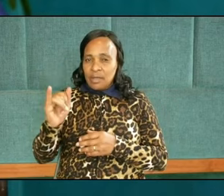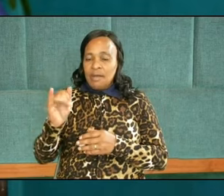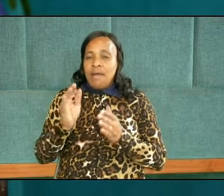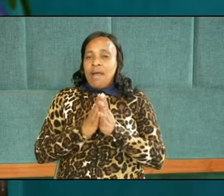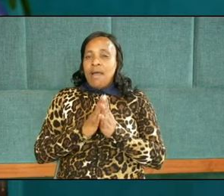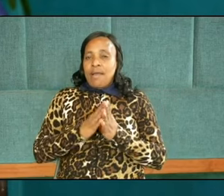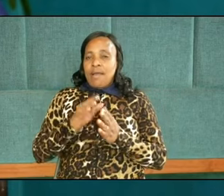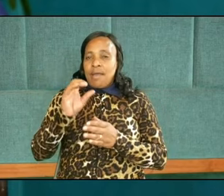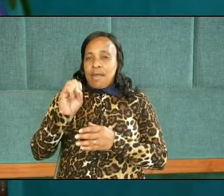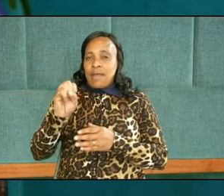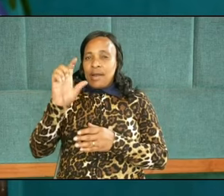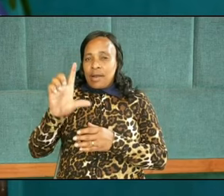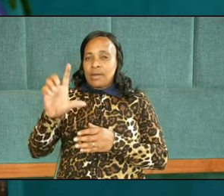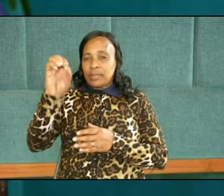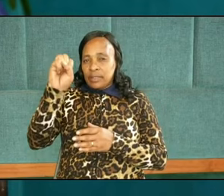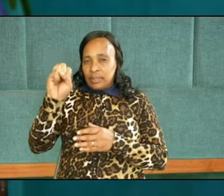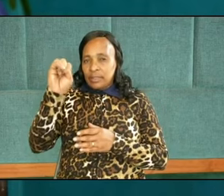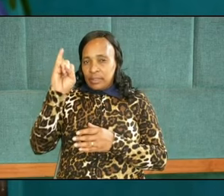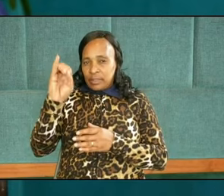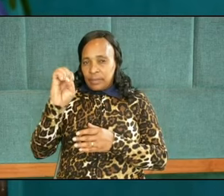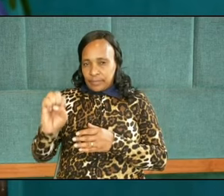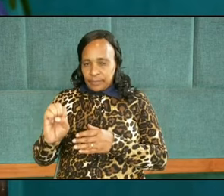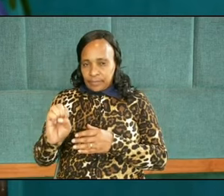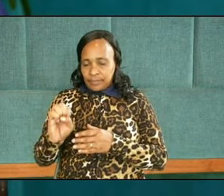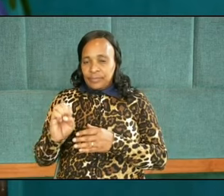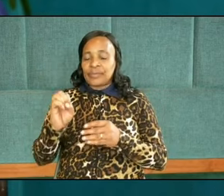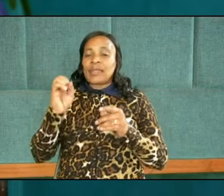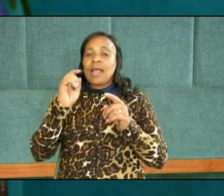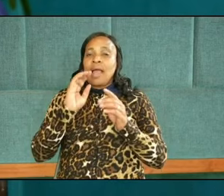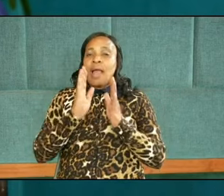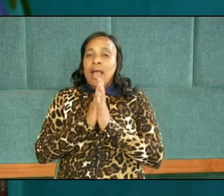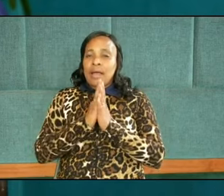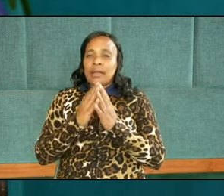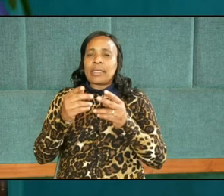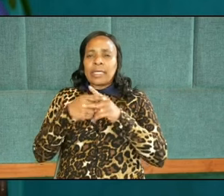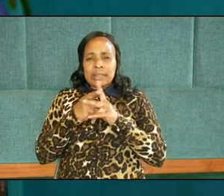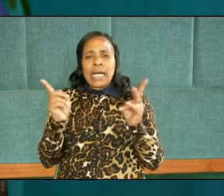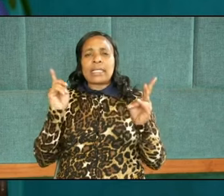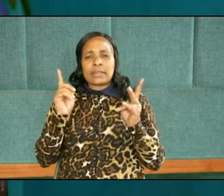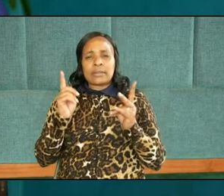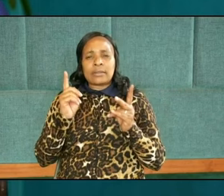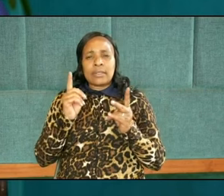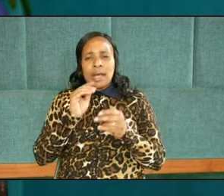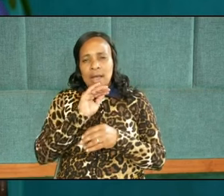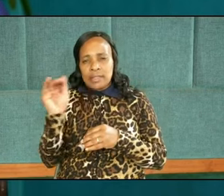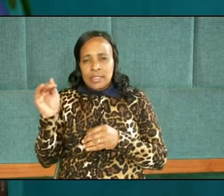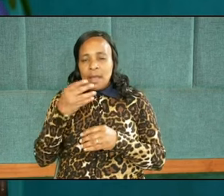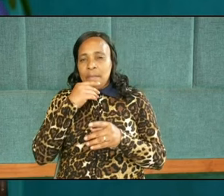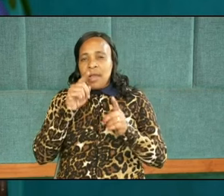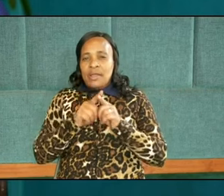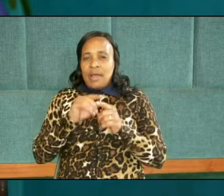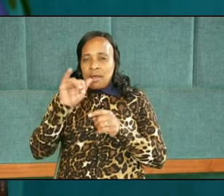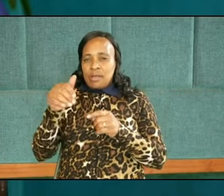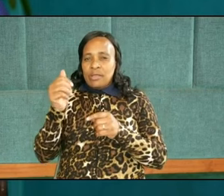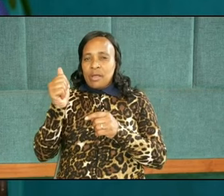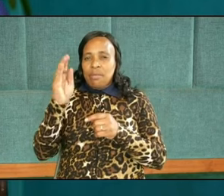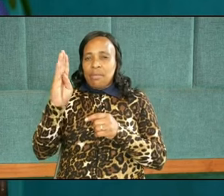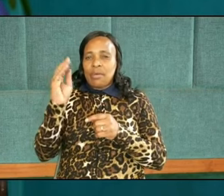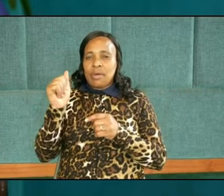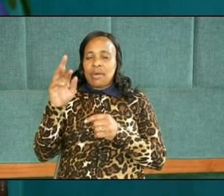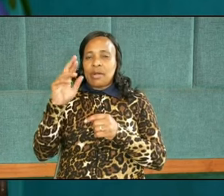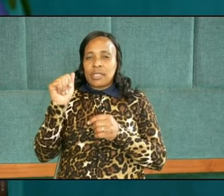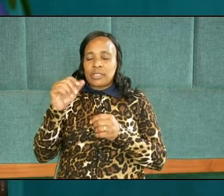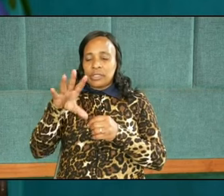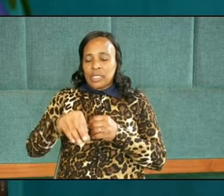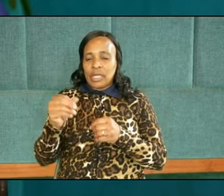and Elsie Dama at the very end. And I begin by asking my brother Jabari to take us through